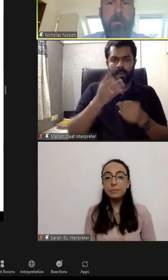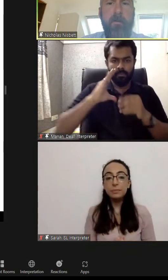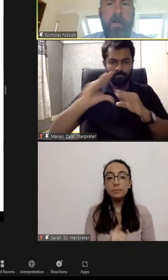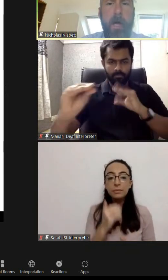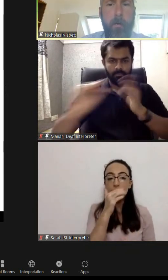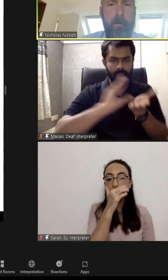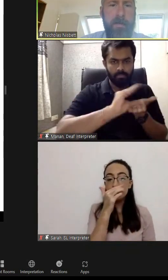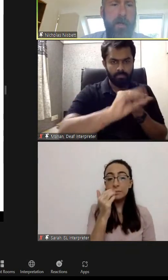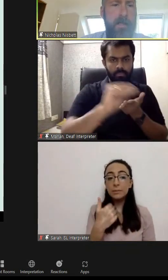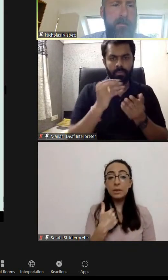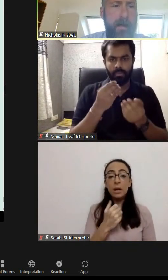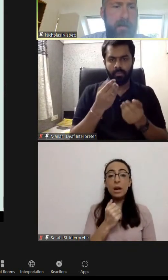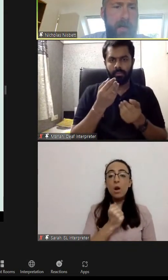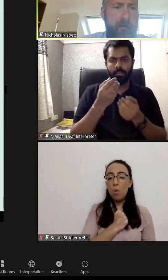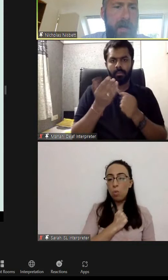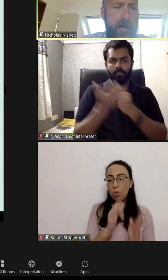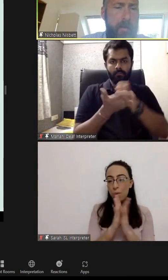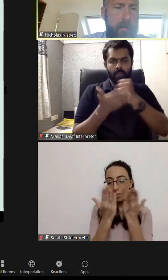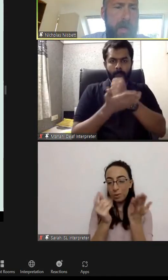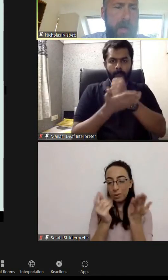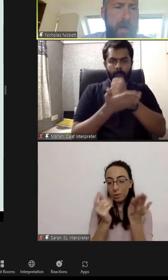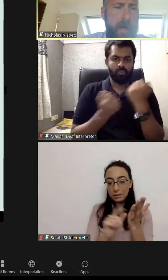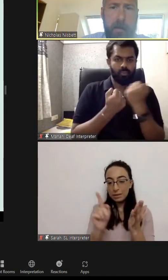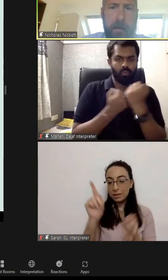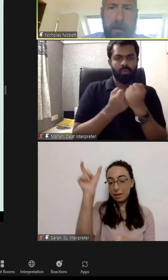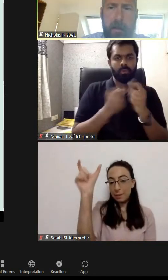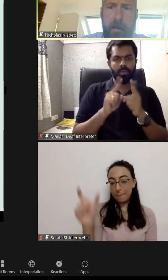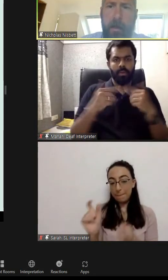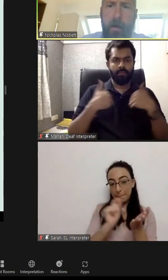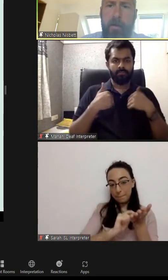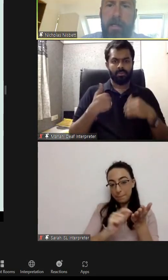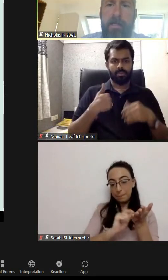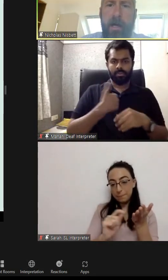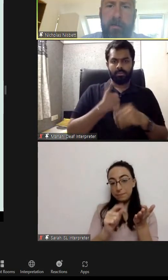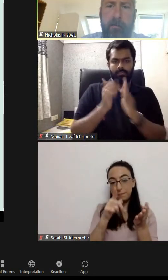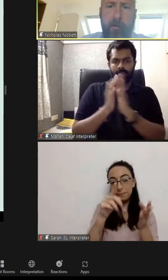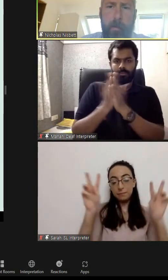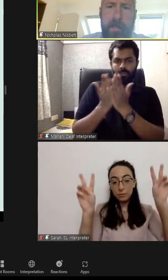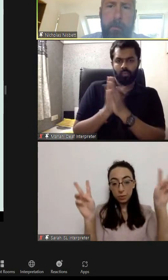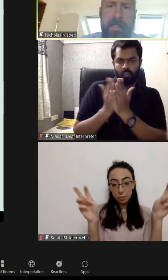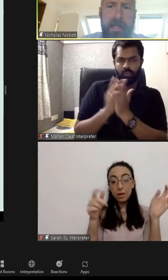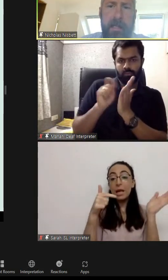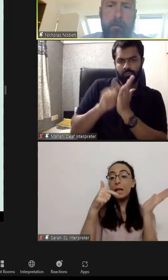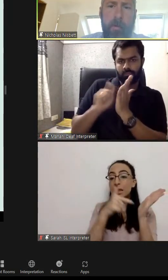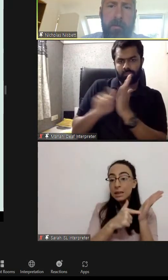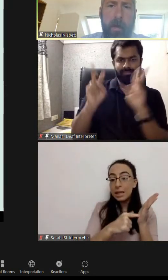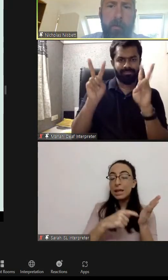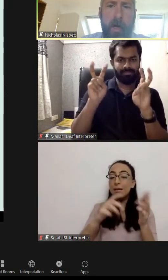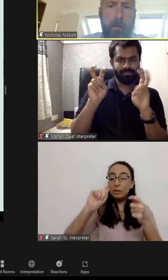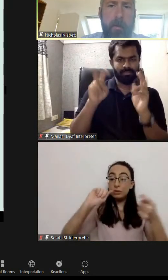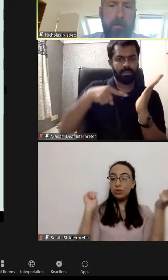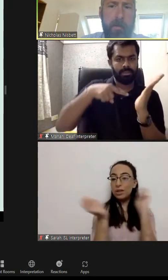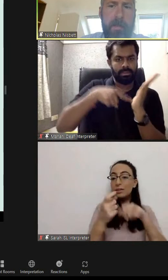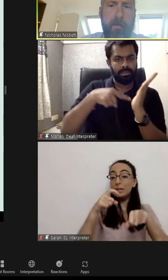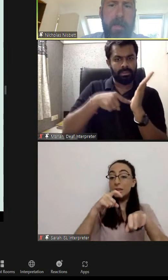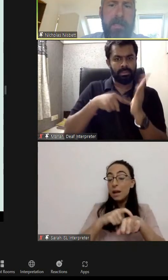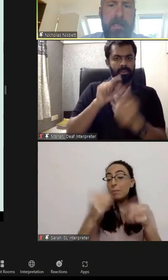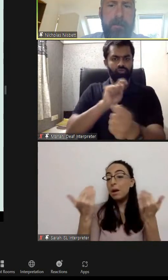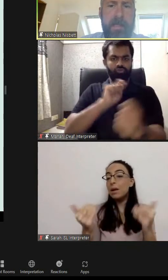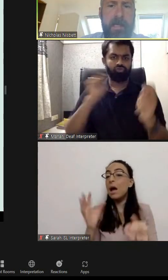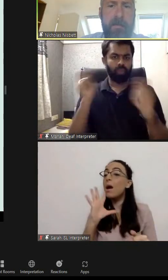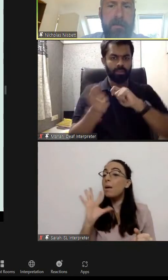As one of our co-authors writes, Valerie Bluebird-Jernigan, these kinds of reforms are particularly important when working with groups